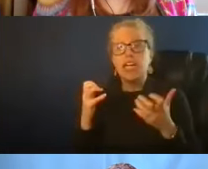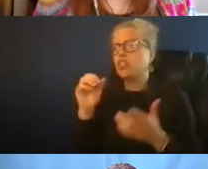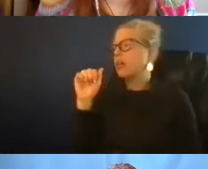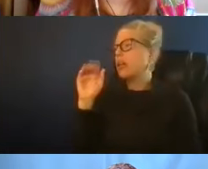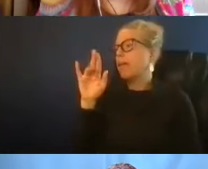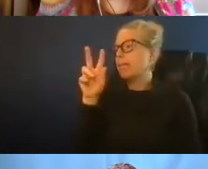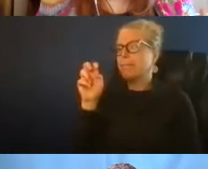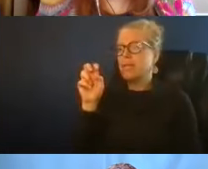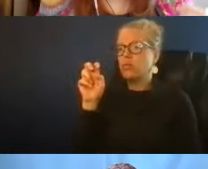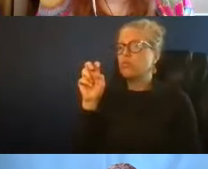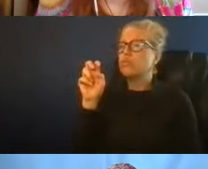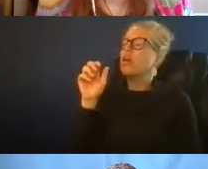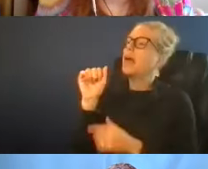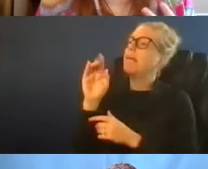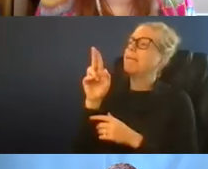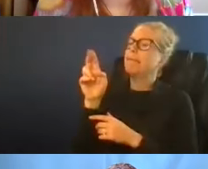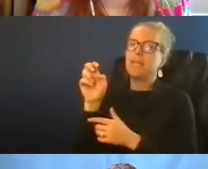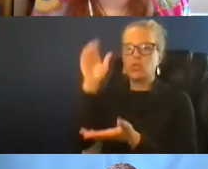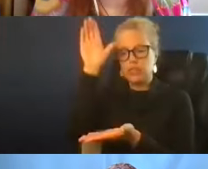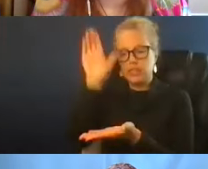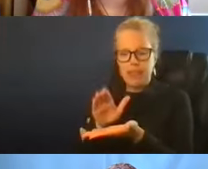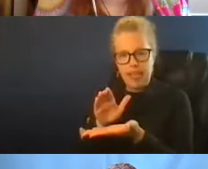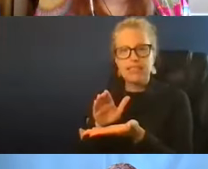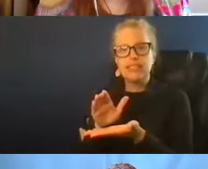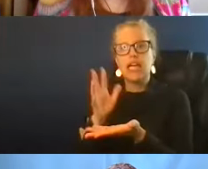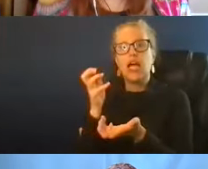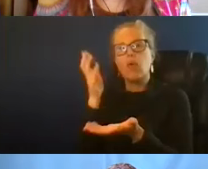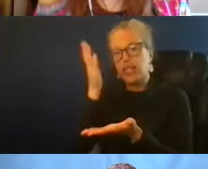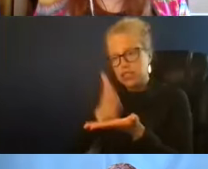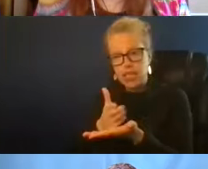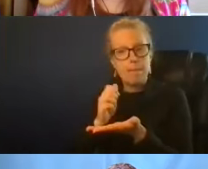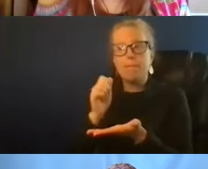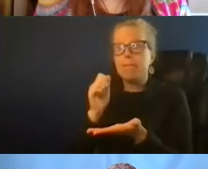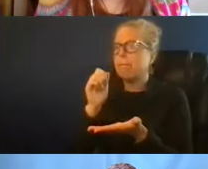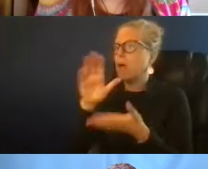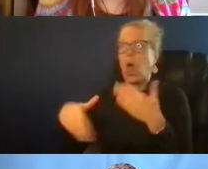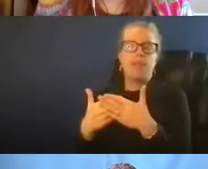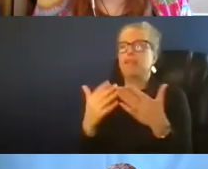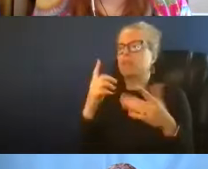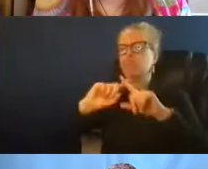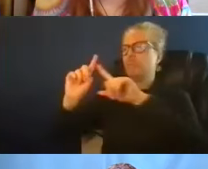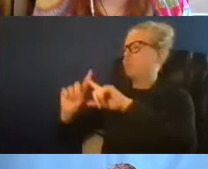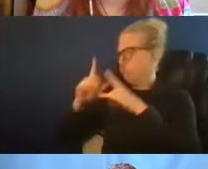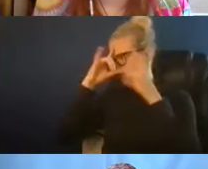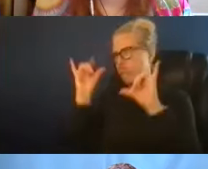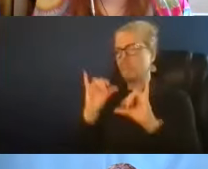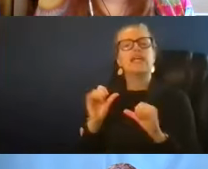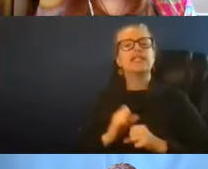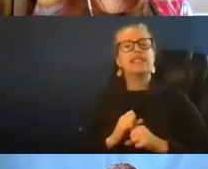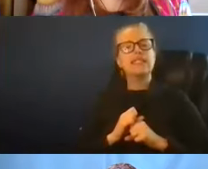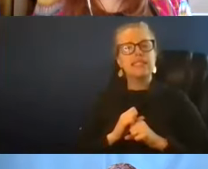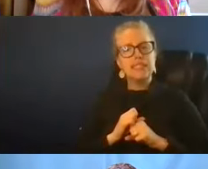get less. I want there to be less of it. I want it to stop entirely. We all have different visions of safety and